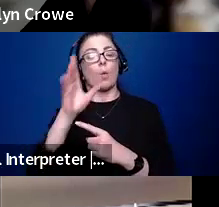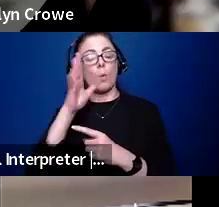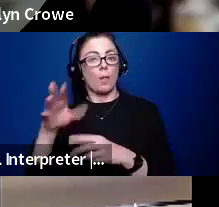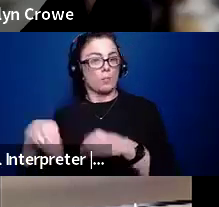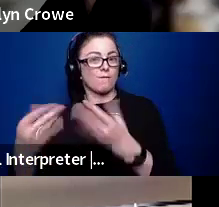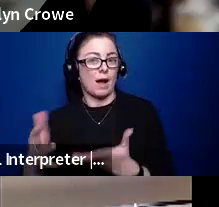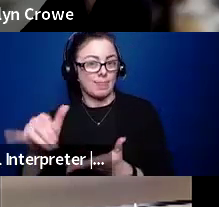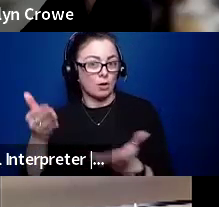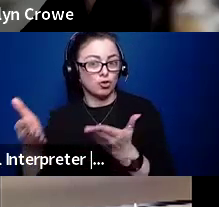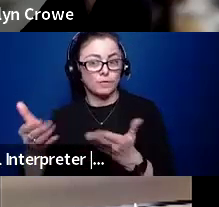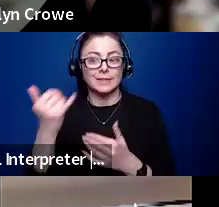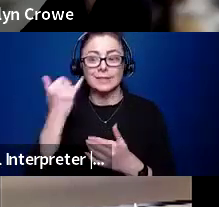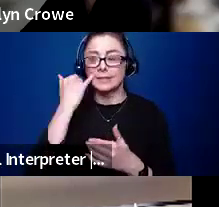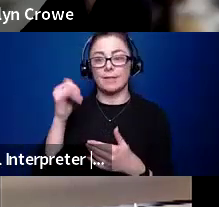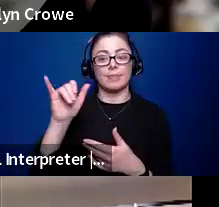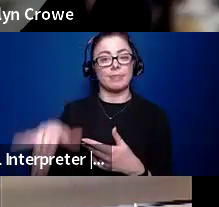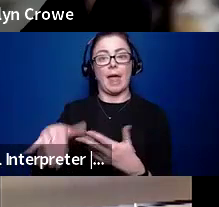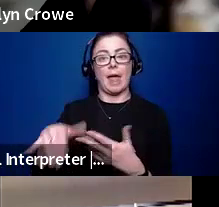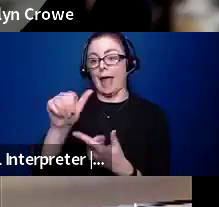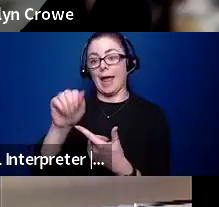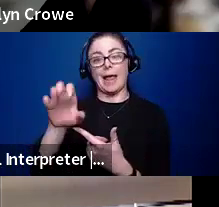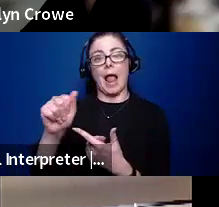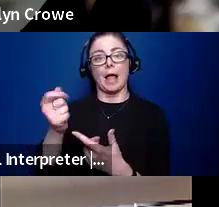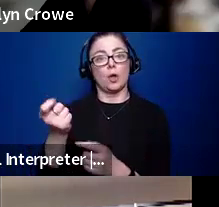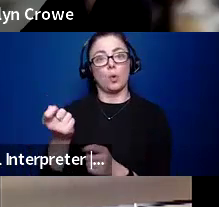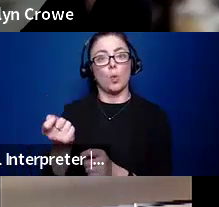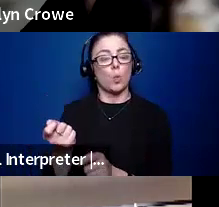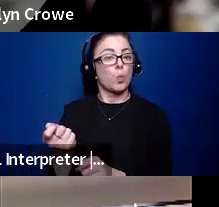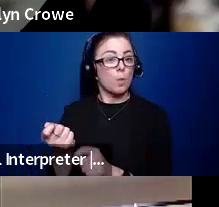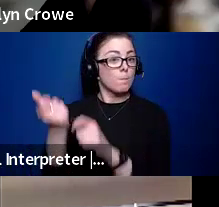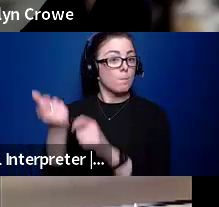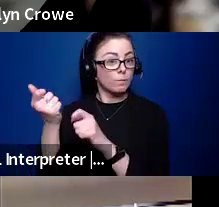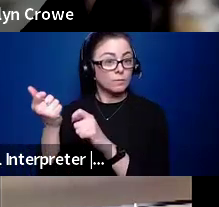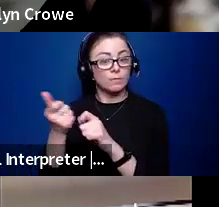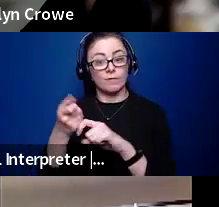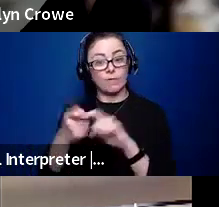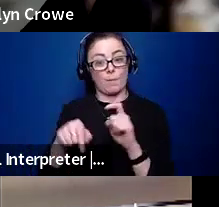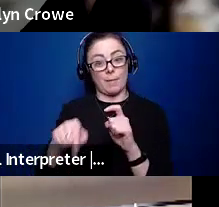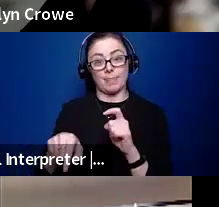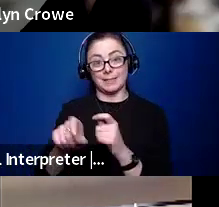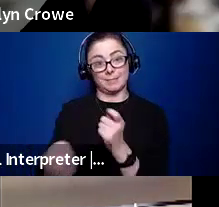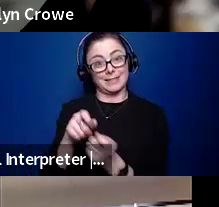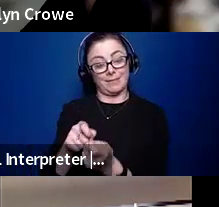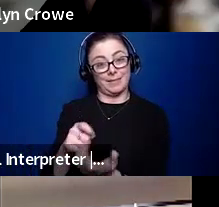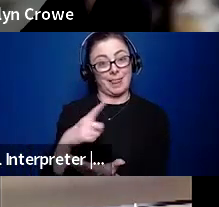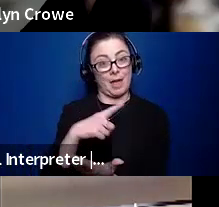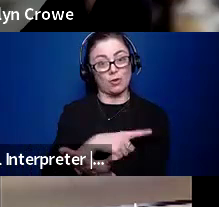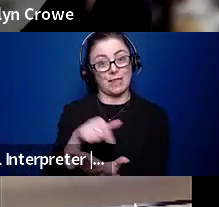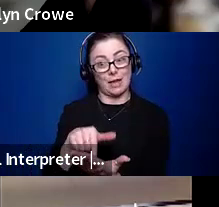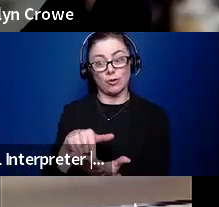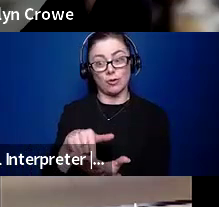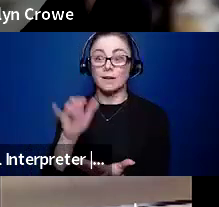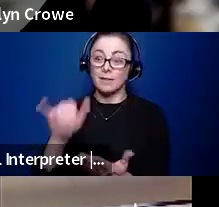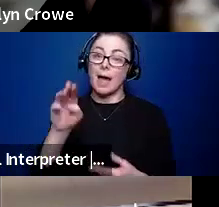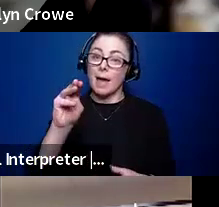if that middle layer were removed from this particular piece of legislation moving forward, that